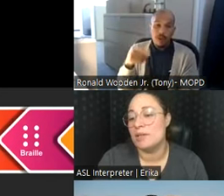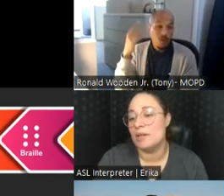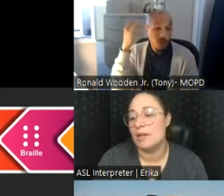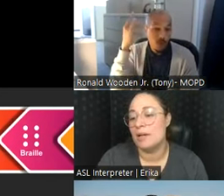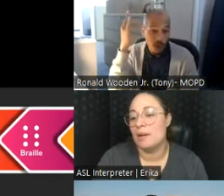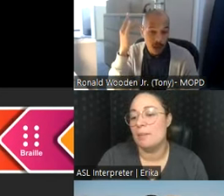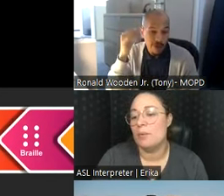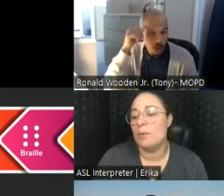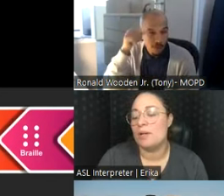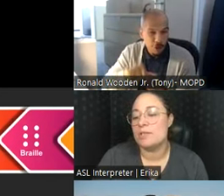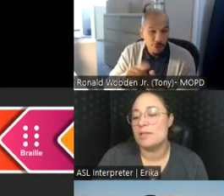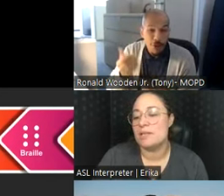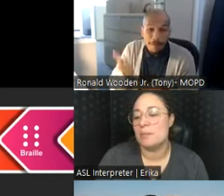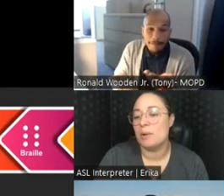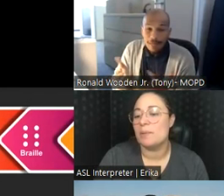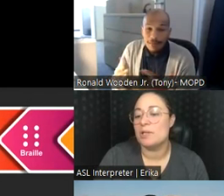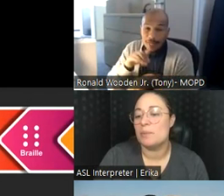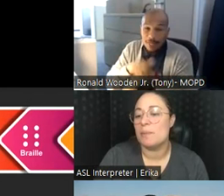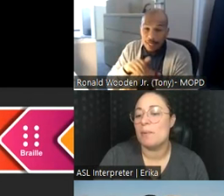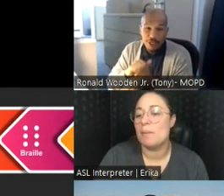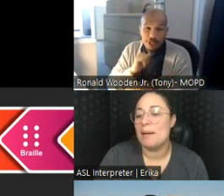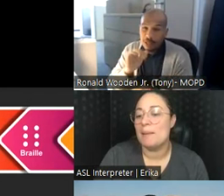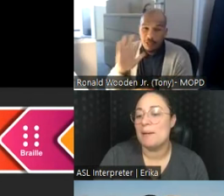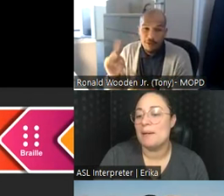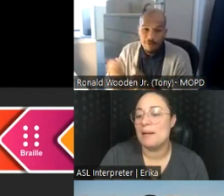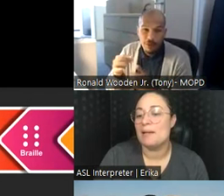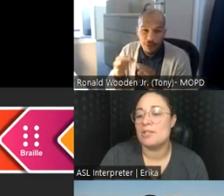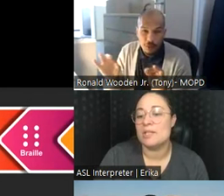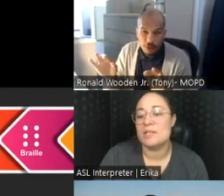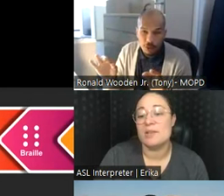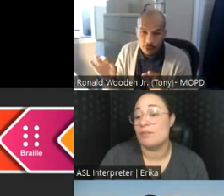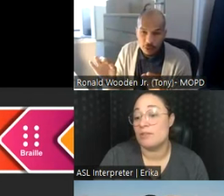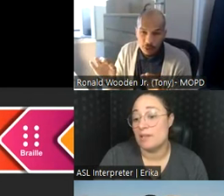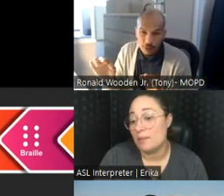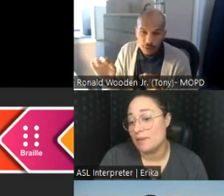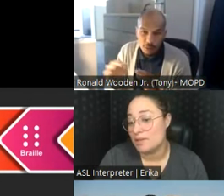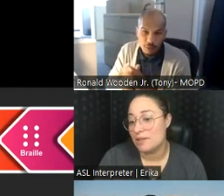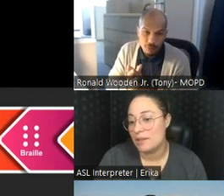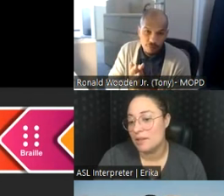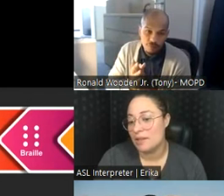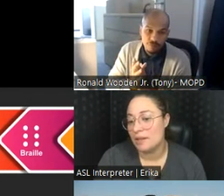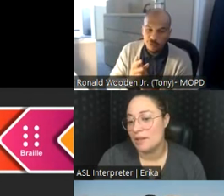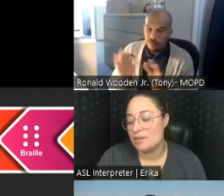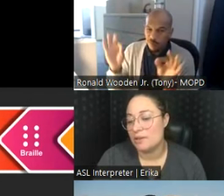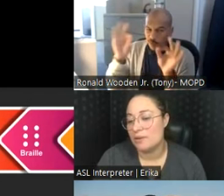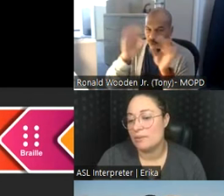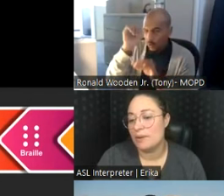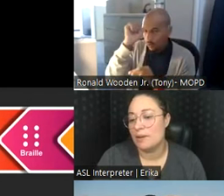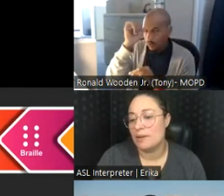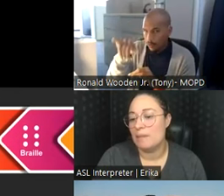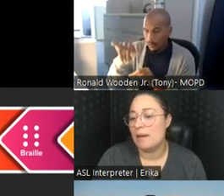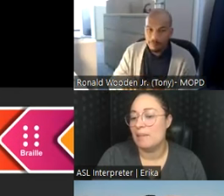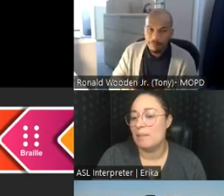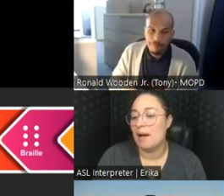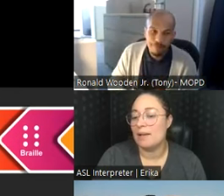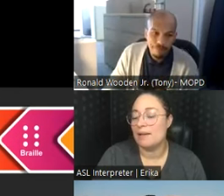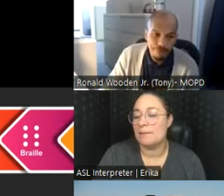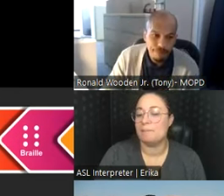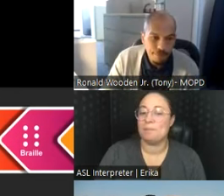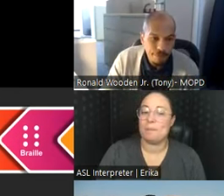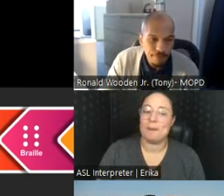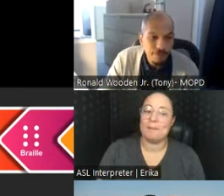language, you want to just get to the point, because remember, maybe English isn't their first language. So keep that in